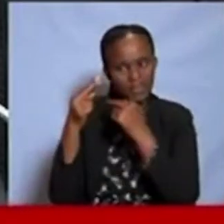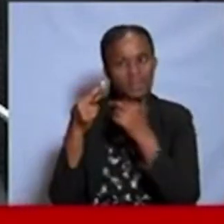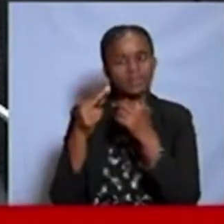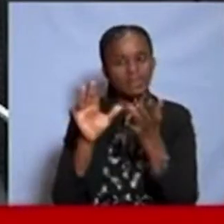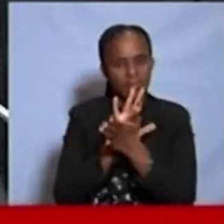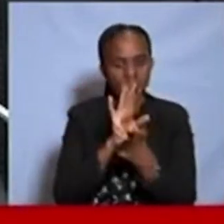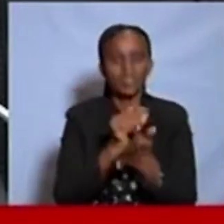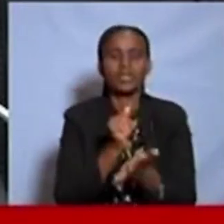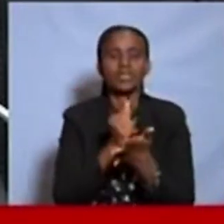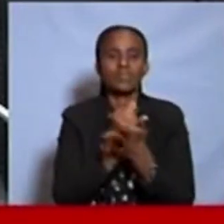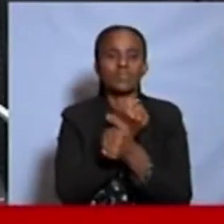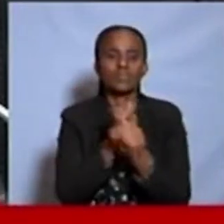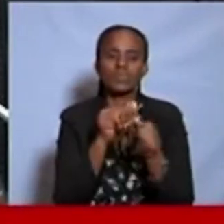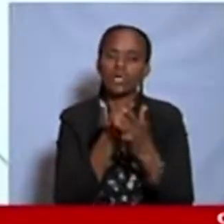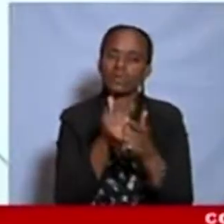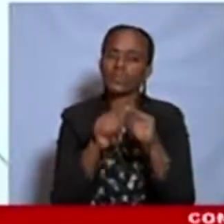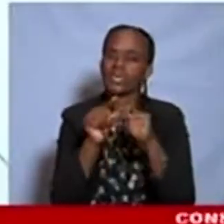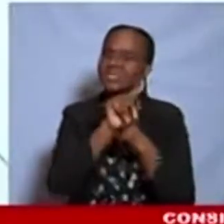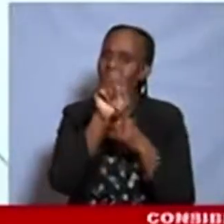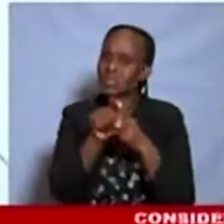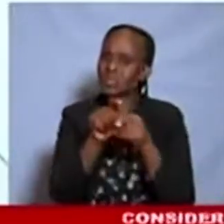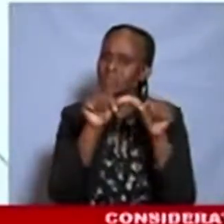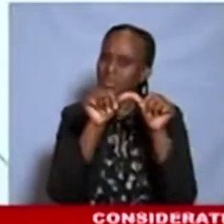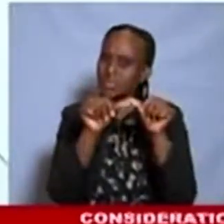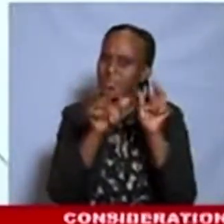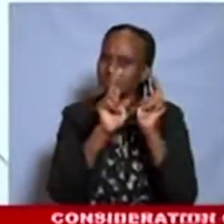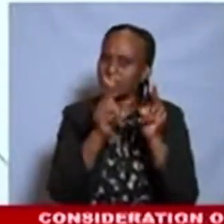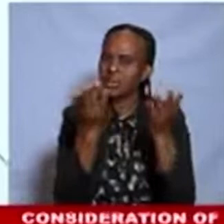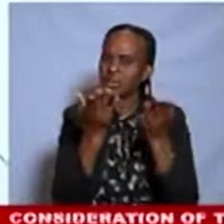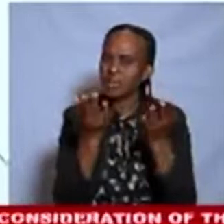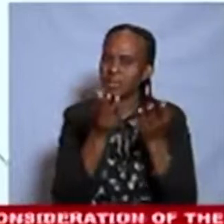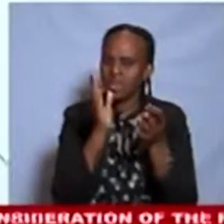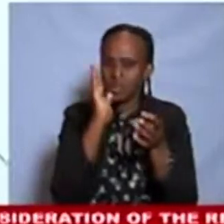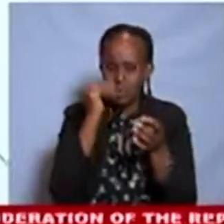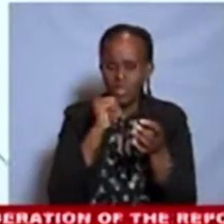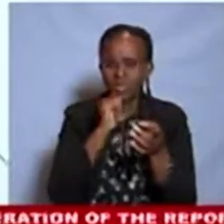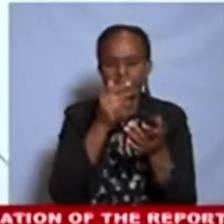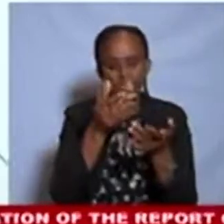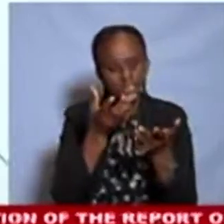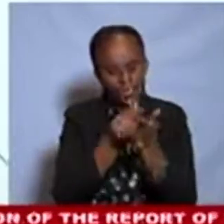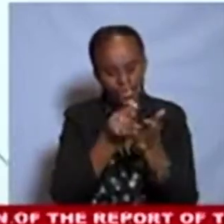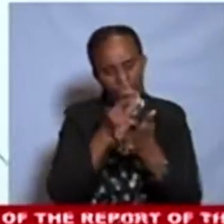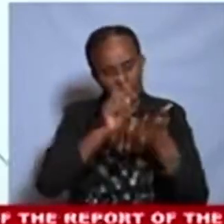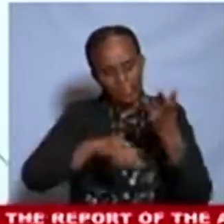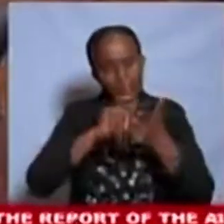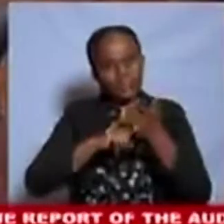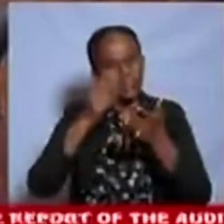sir. But the question has still not been answered. Why haven't you recovered the money?